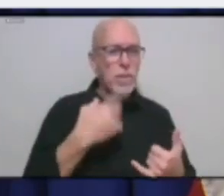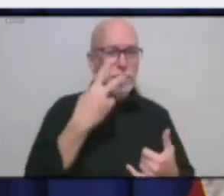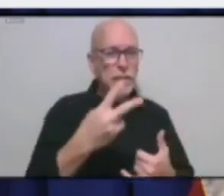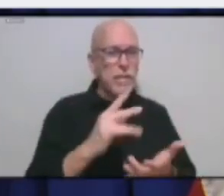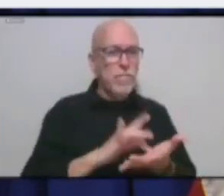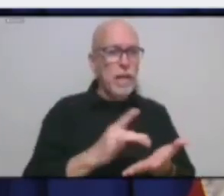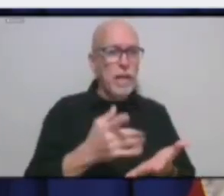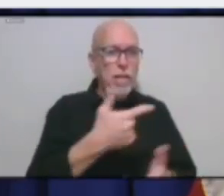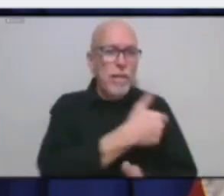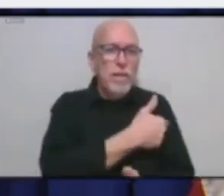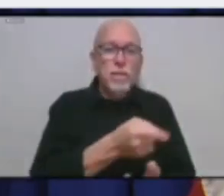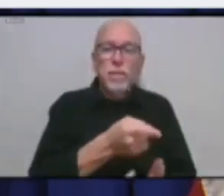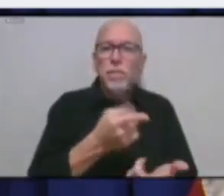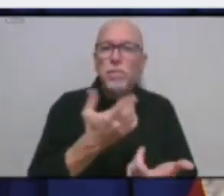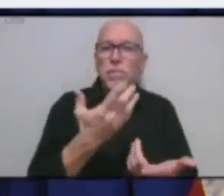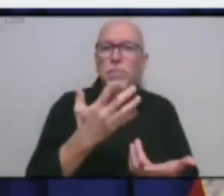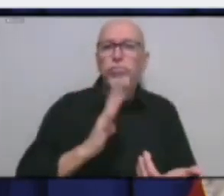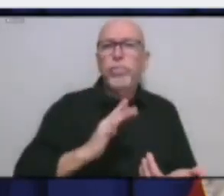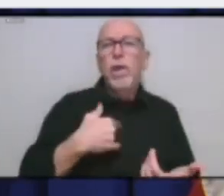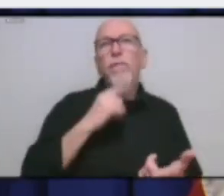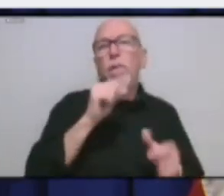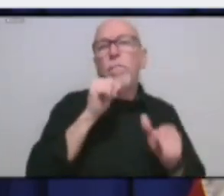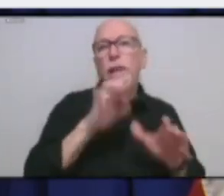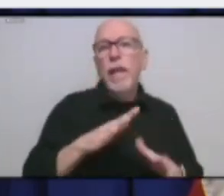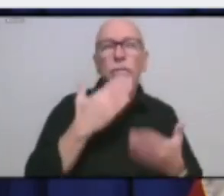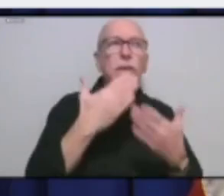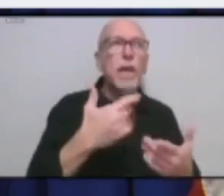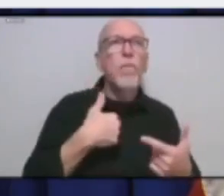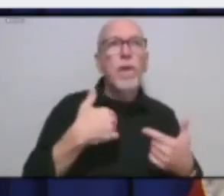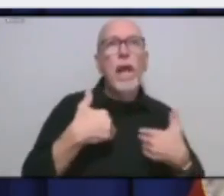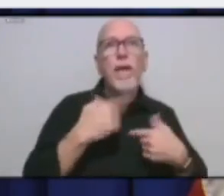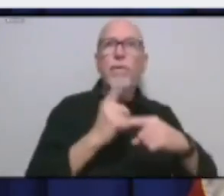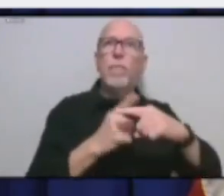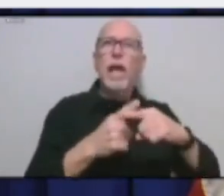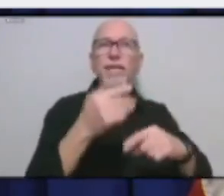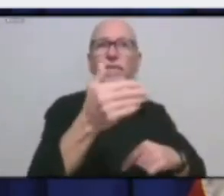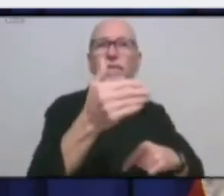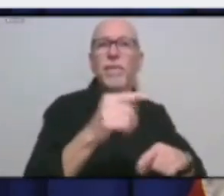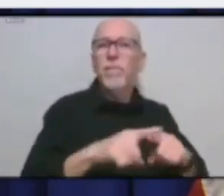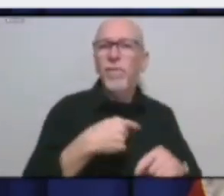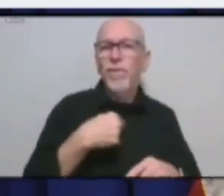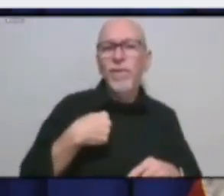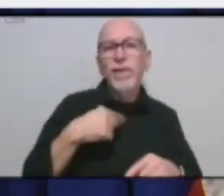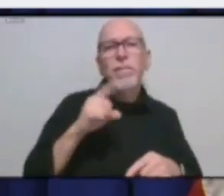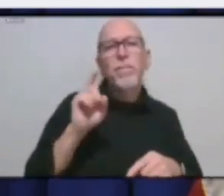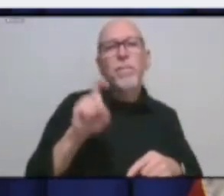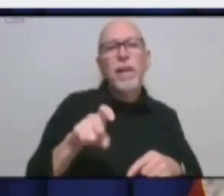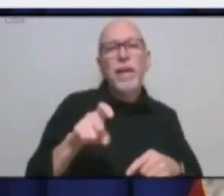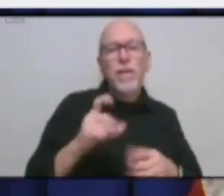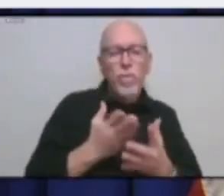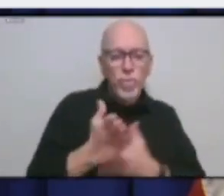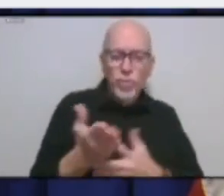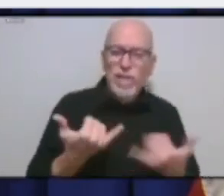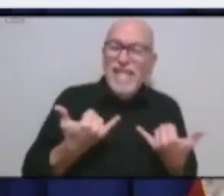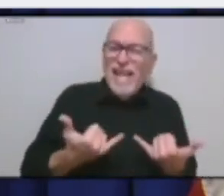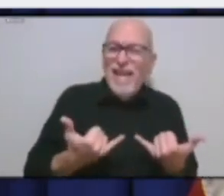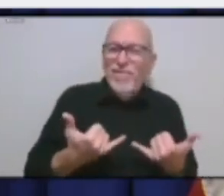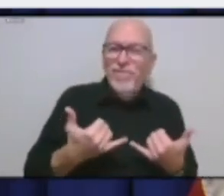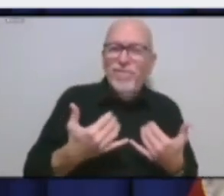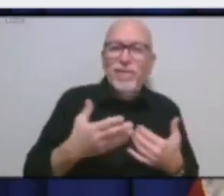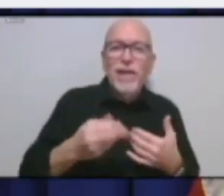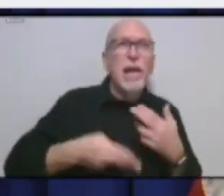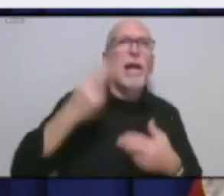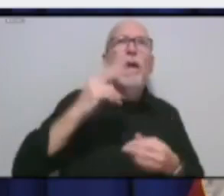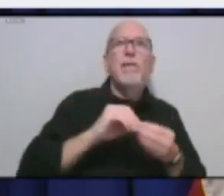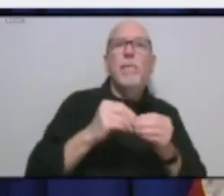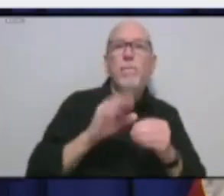and very thankful that this year we do have that light at the end of the tunnel, but we've got to get past this burden right now and these high number of cases